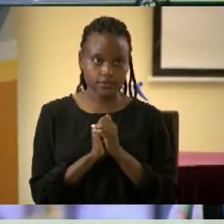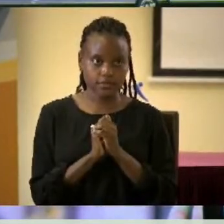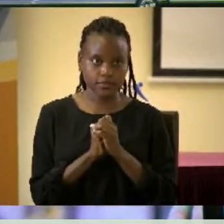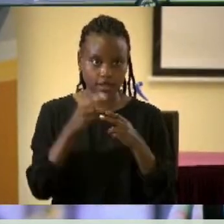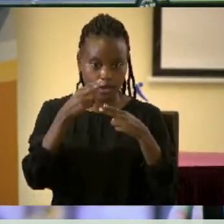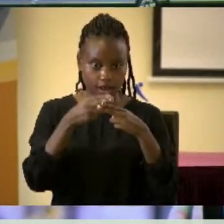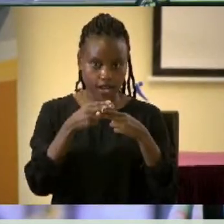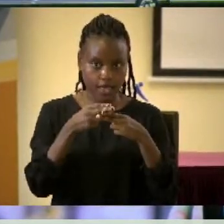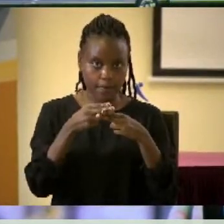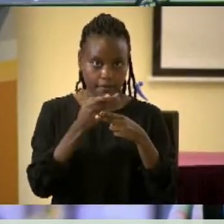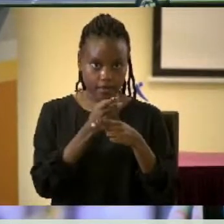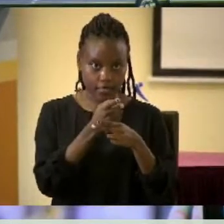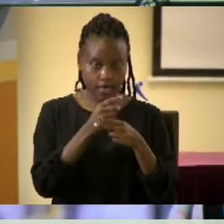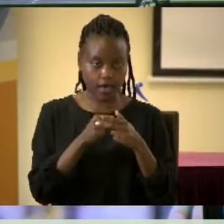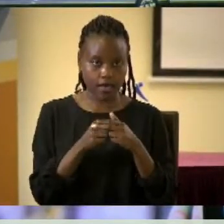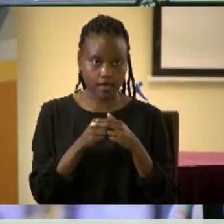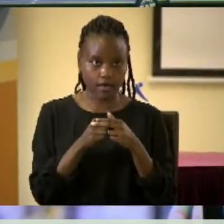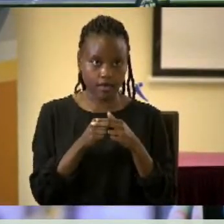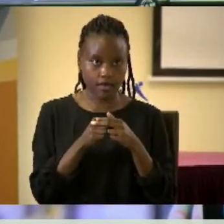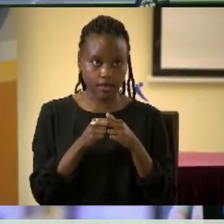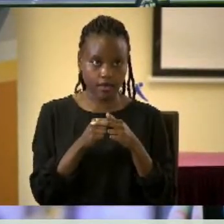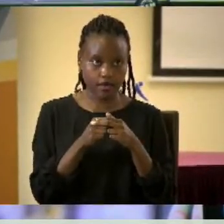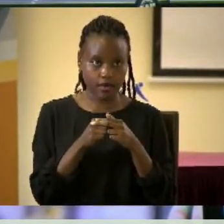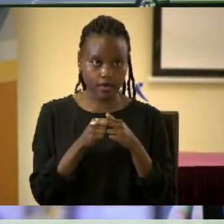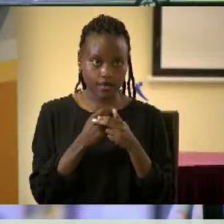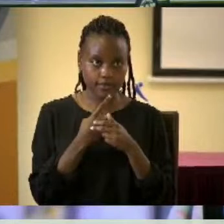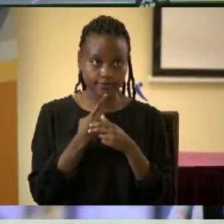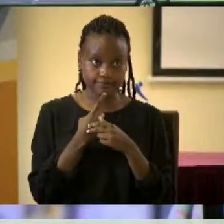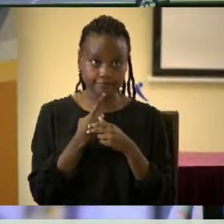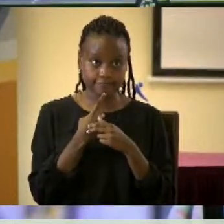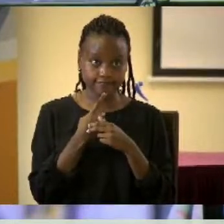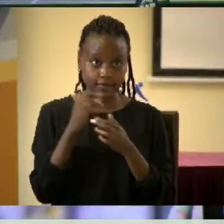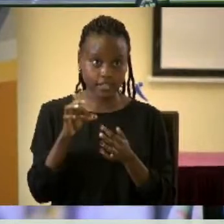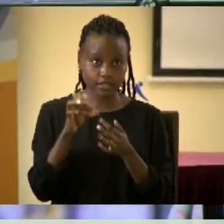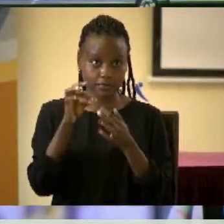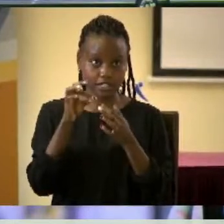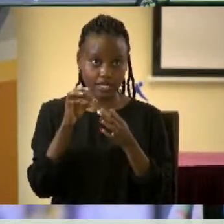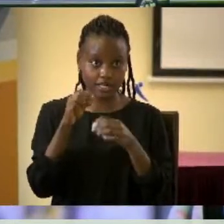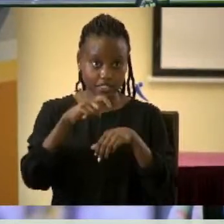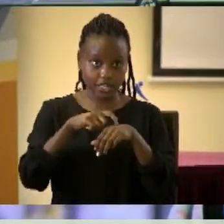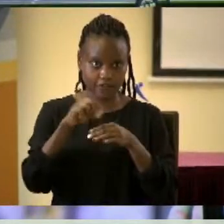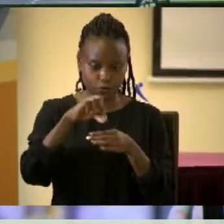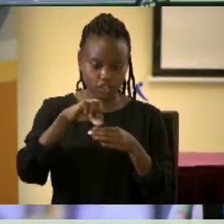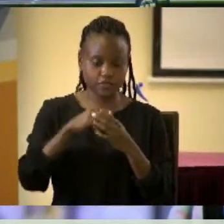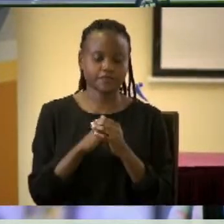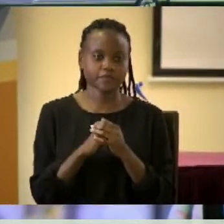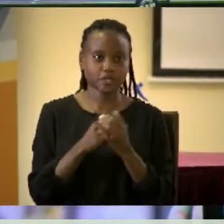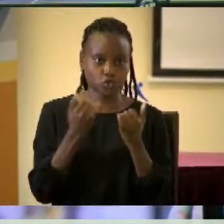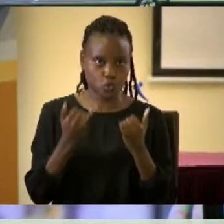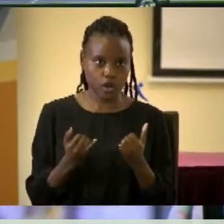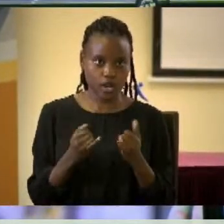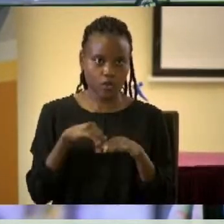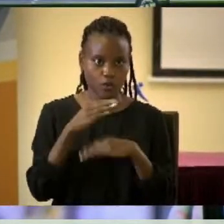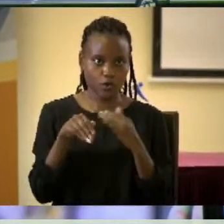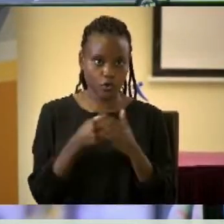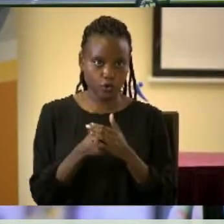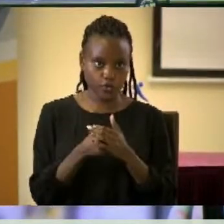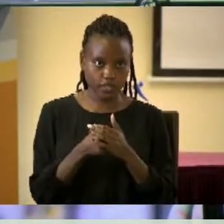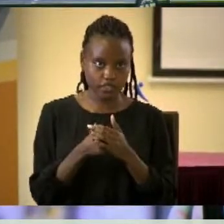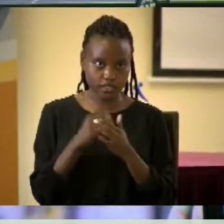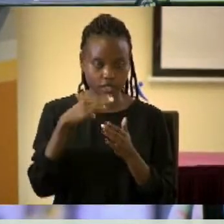your name in that form, and especially during tea break. So for now, let's all go